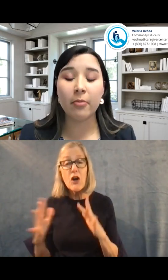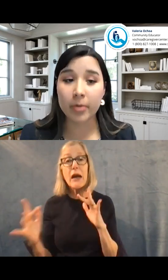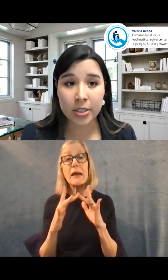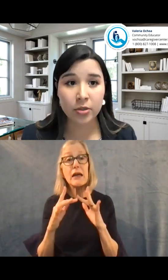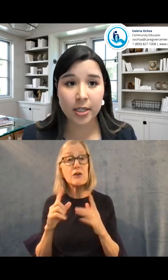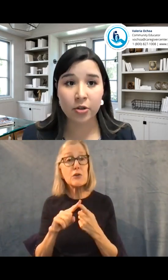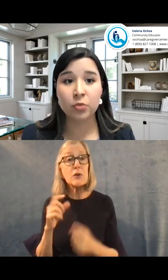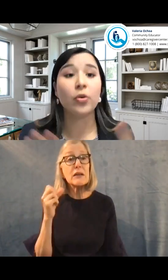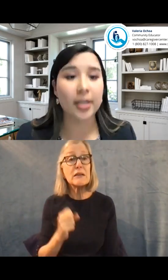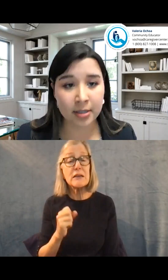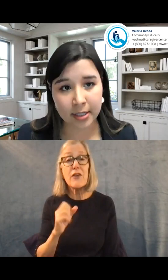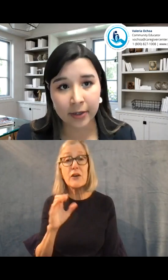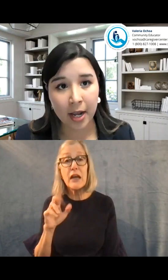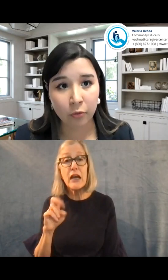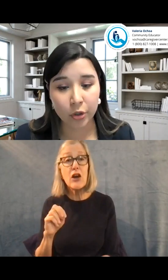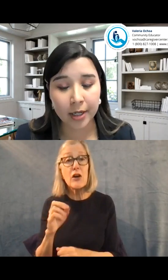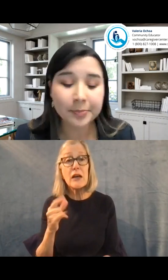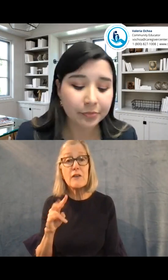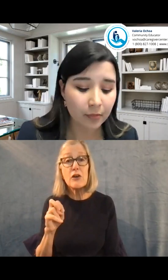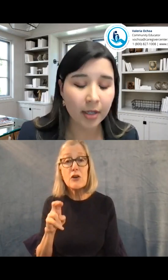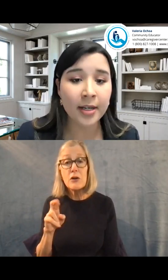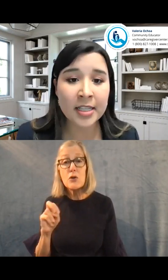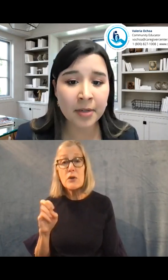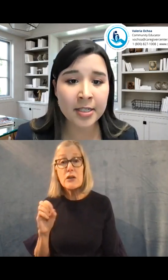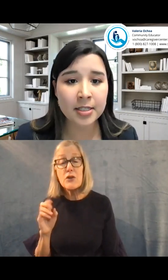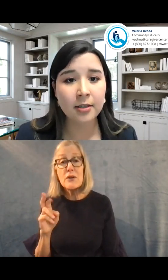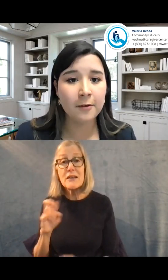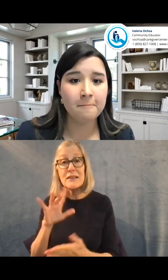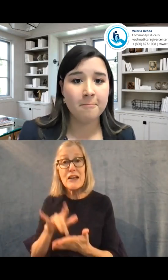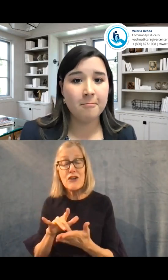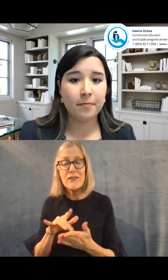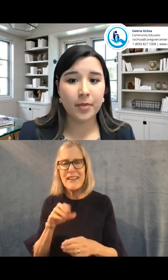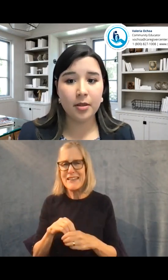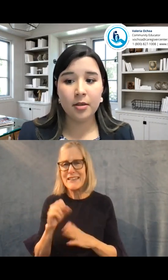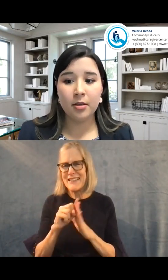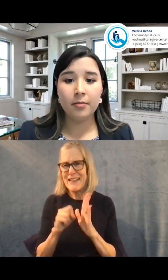the caregiver resource centers within the state of California. Next, please.